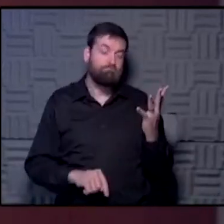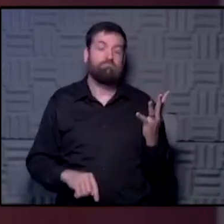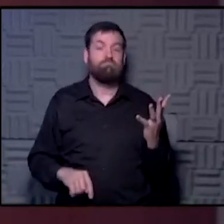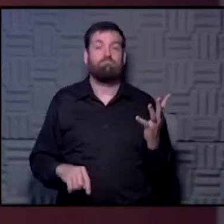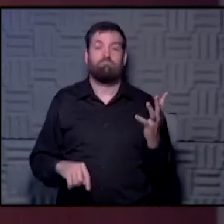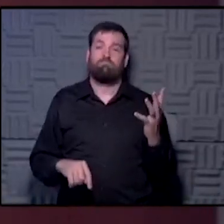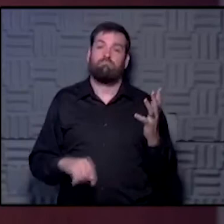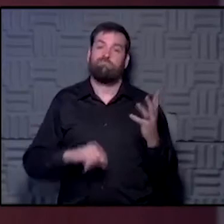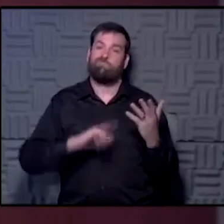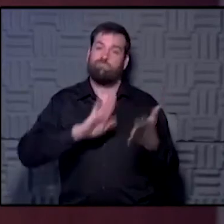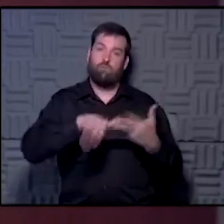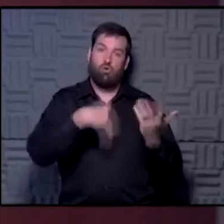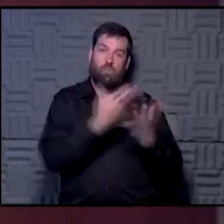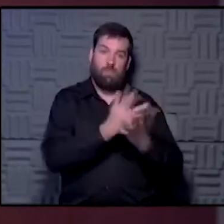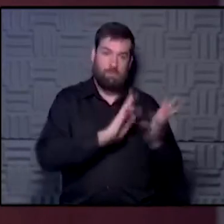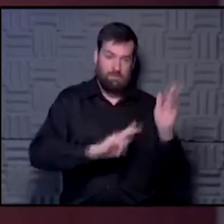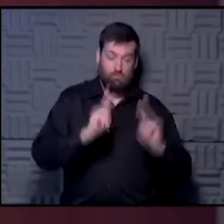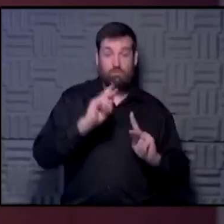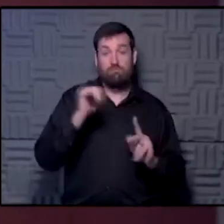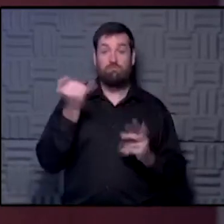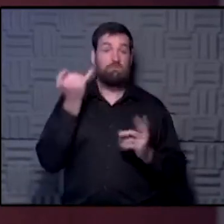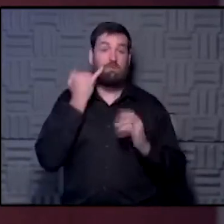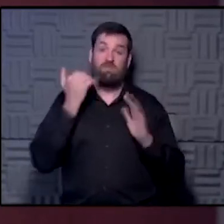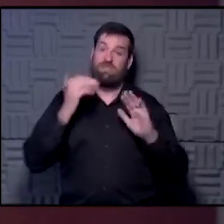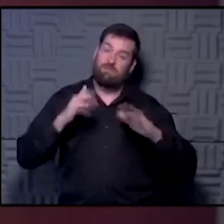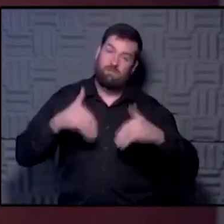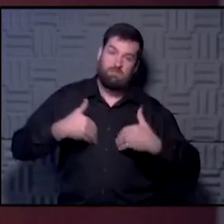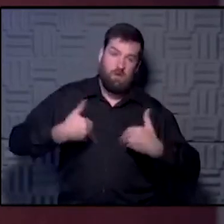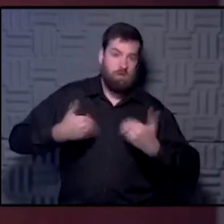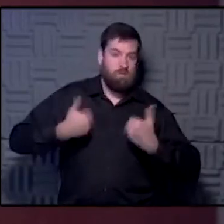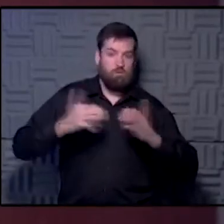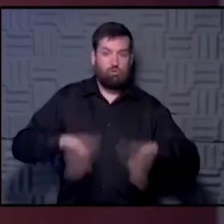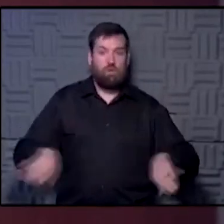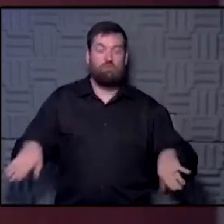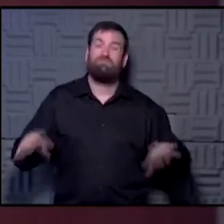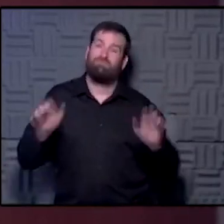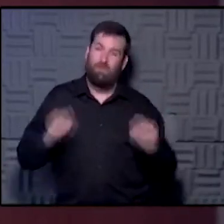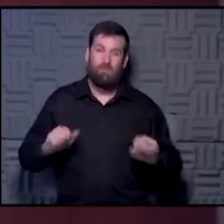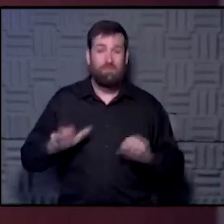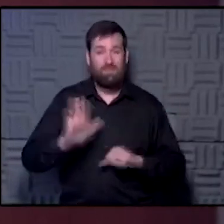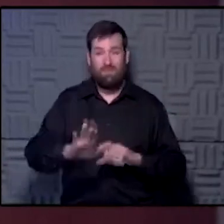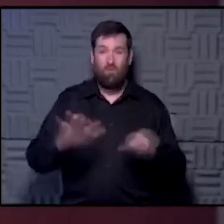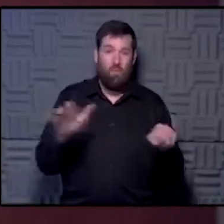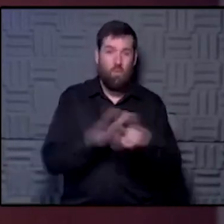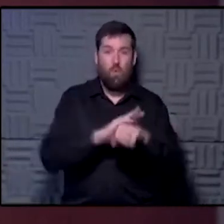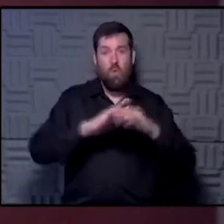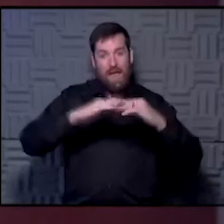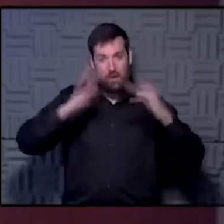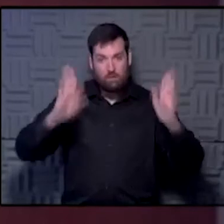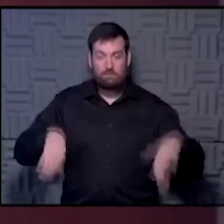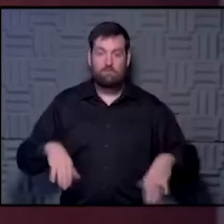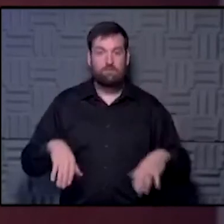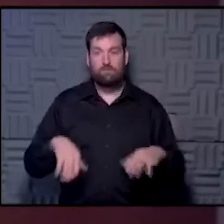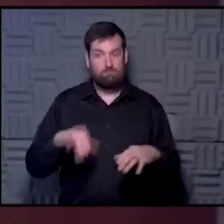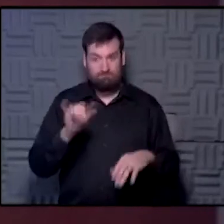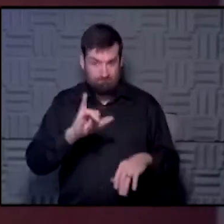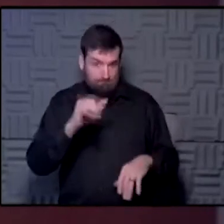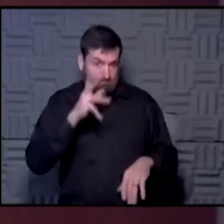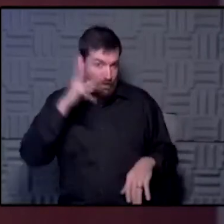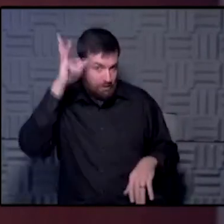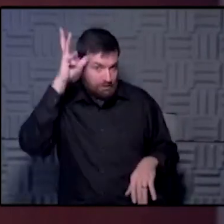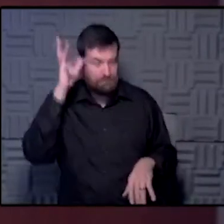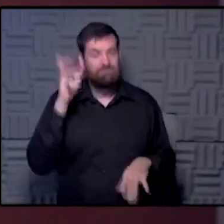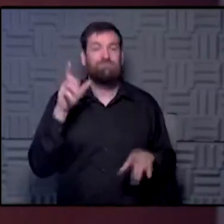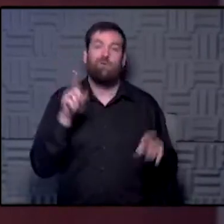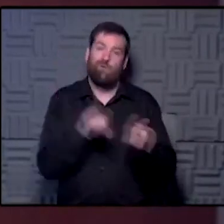those individuals, and if it's a young child, most likely their household, like the parents,